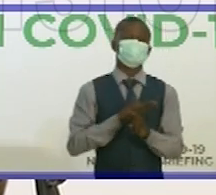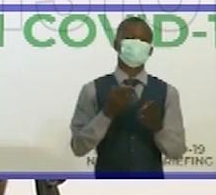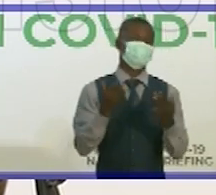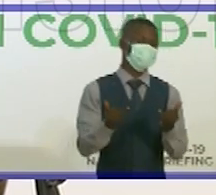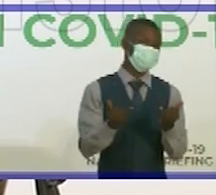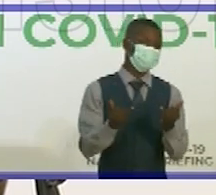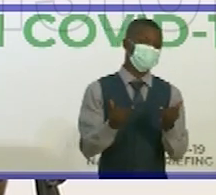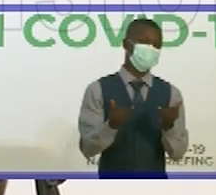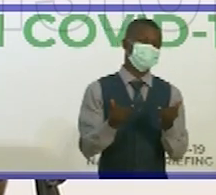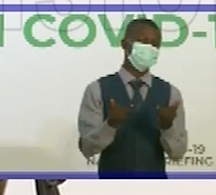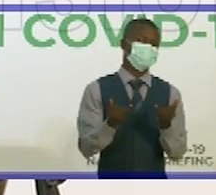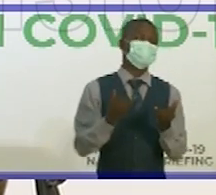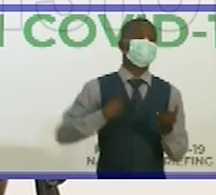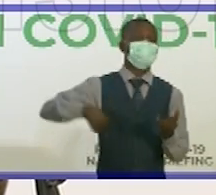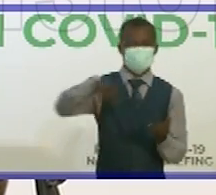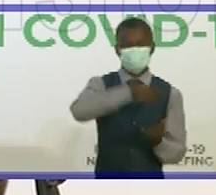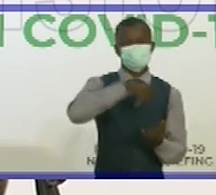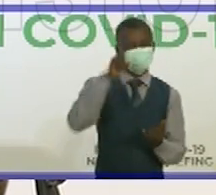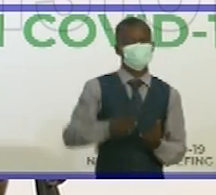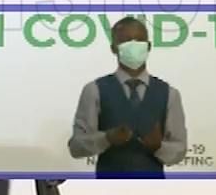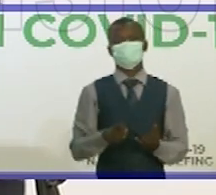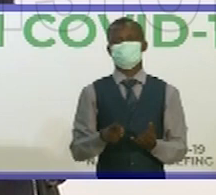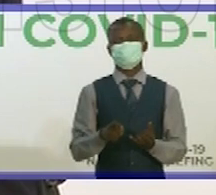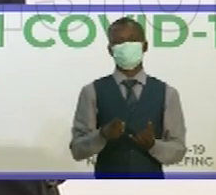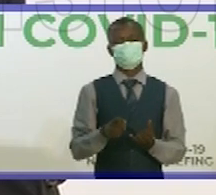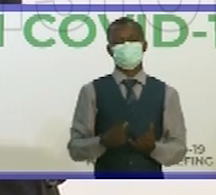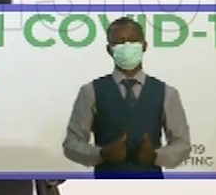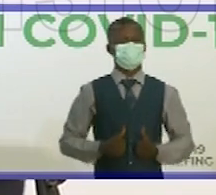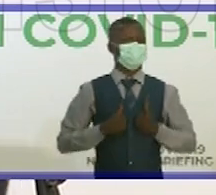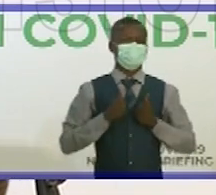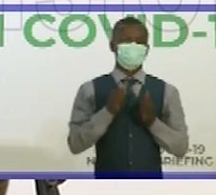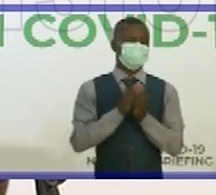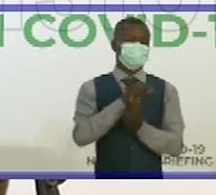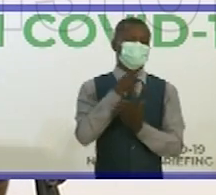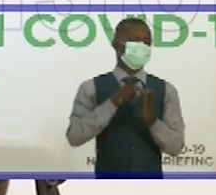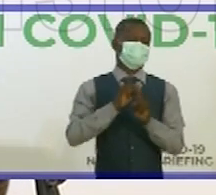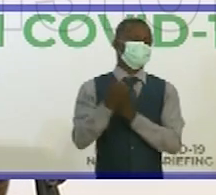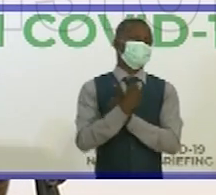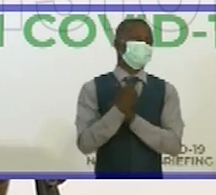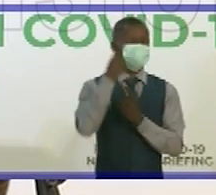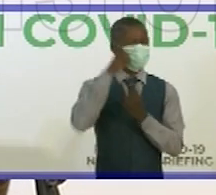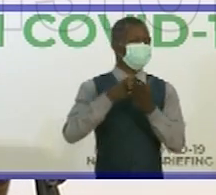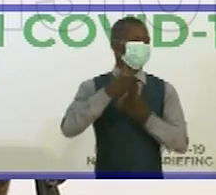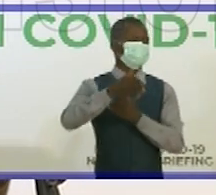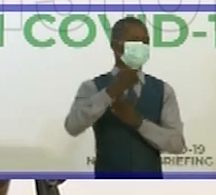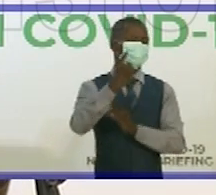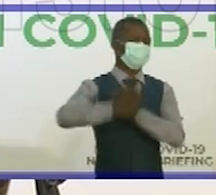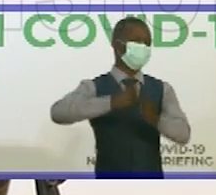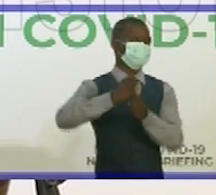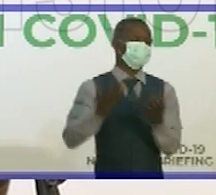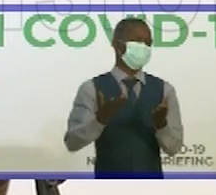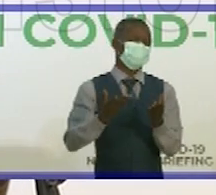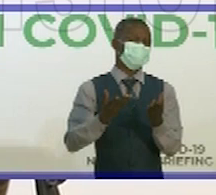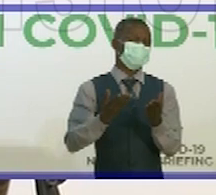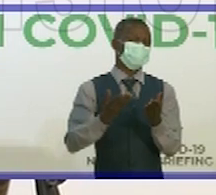way around this. We have to live with this situation for the next 1 year, at the very best. So we